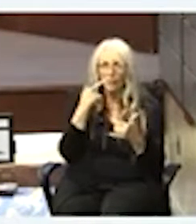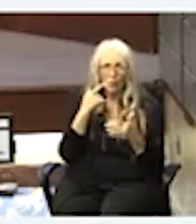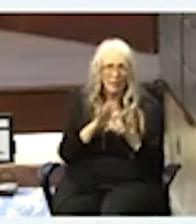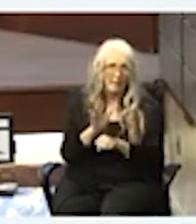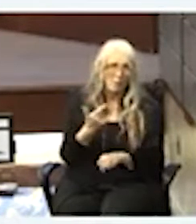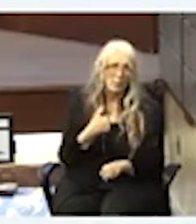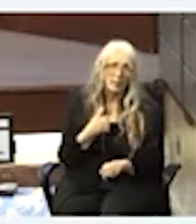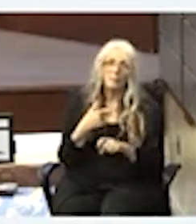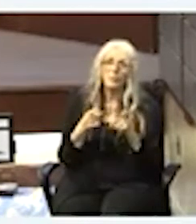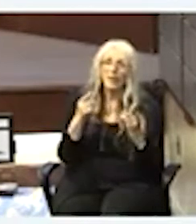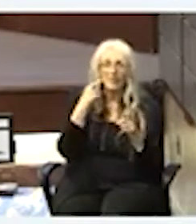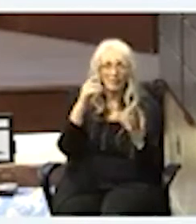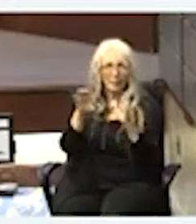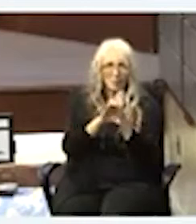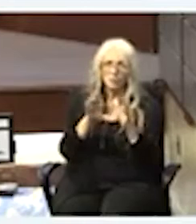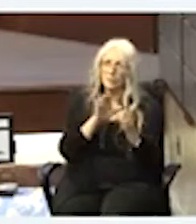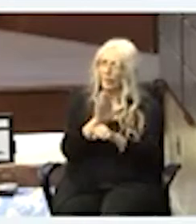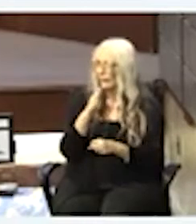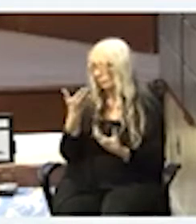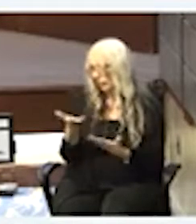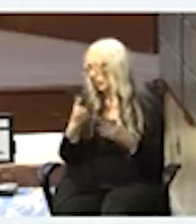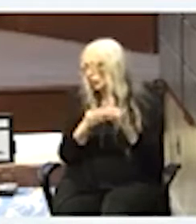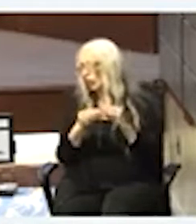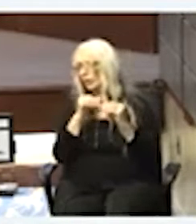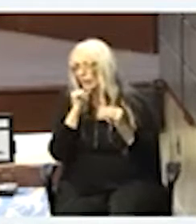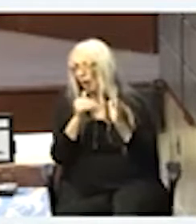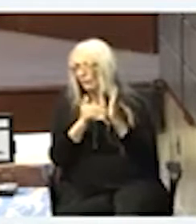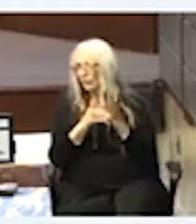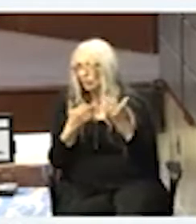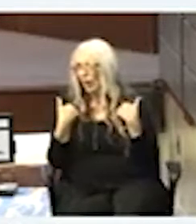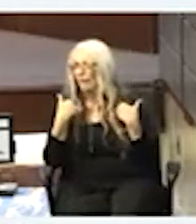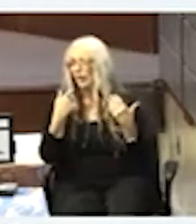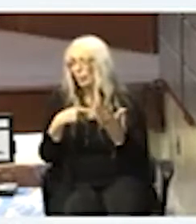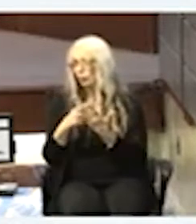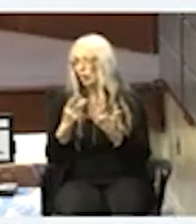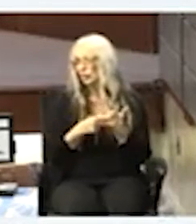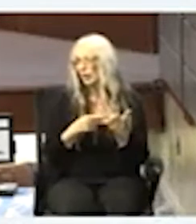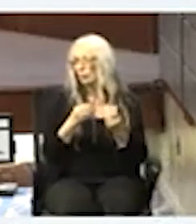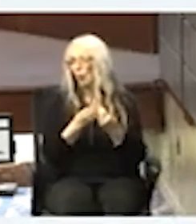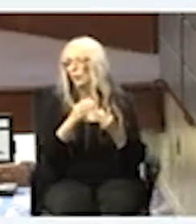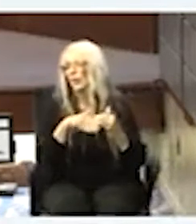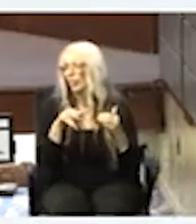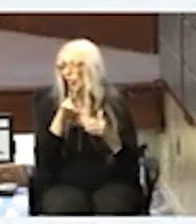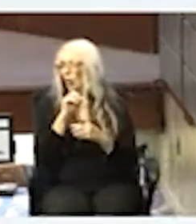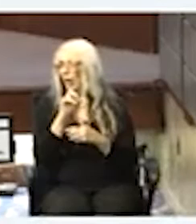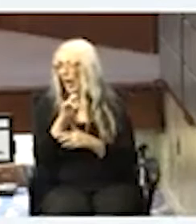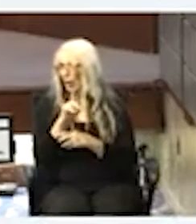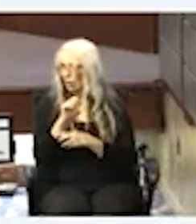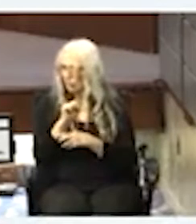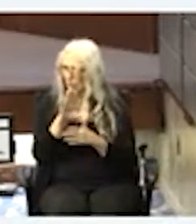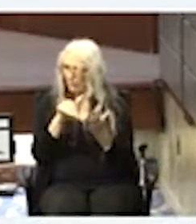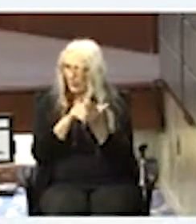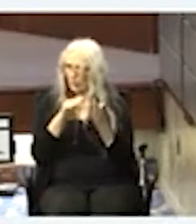me, but I think the picture tells a story right here. It's not often when you have a project of over 30 acres in the core of the